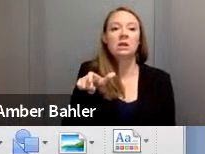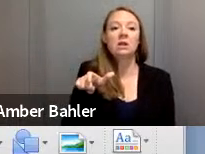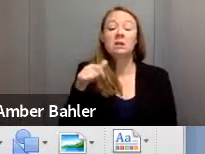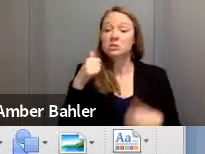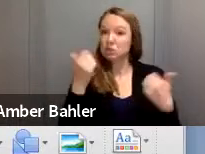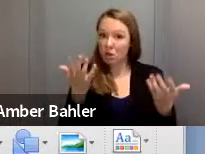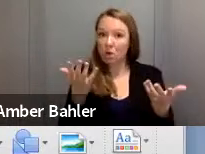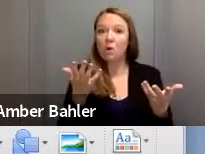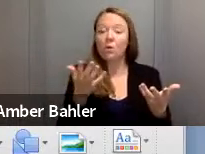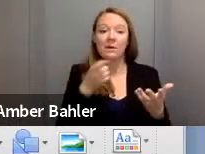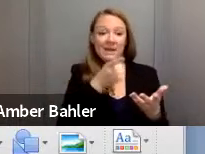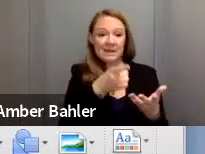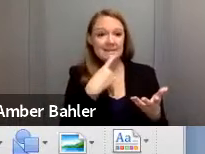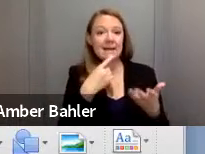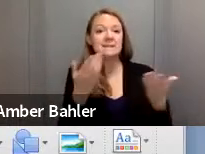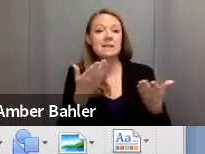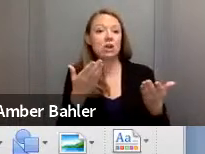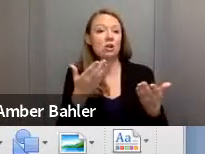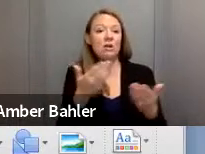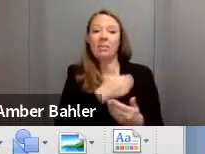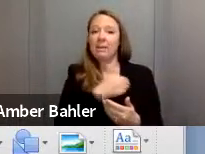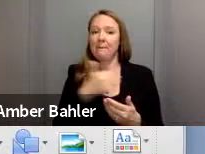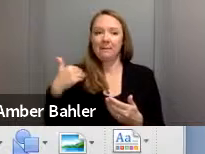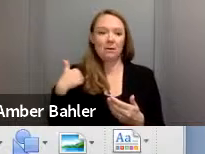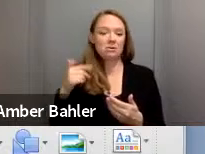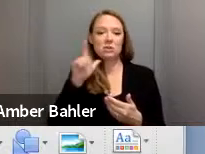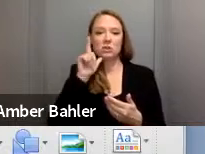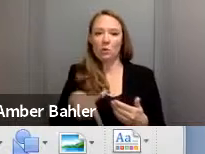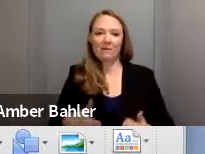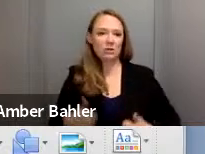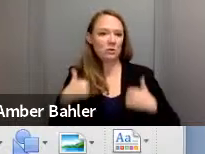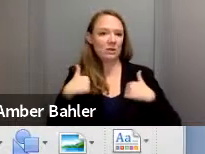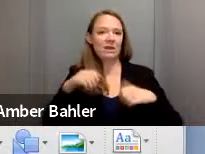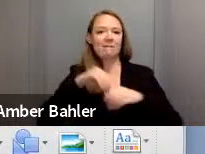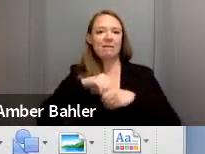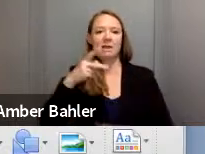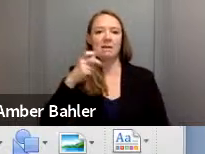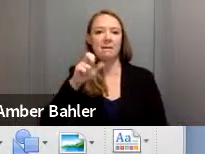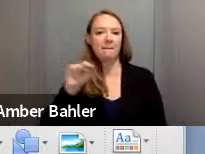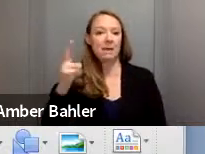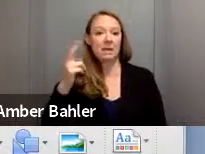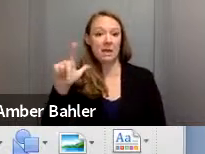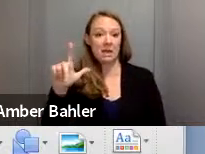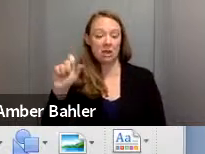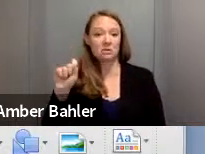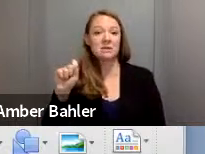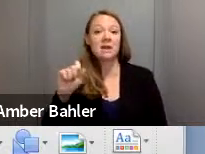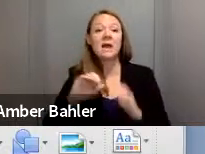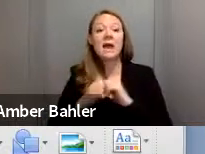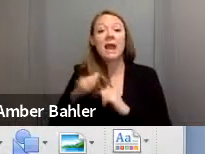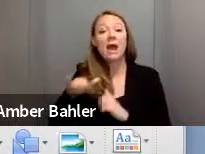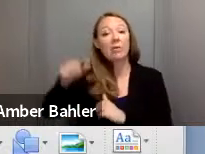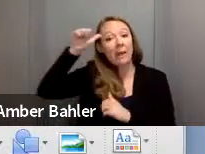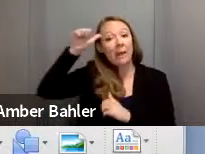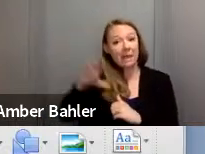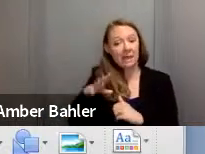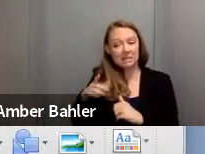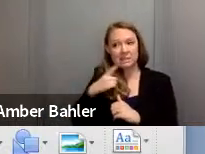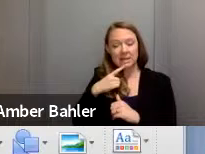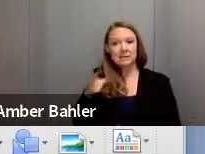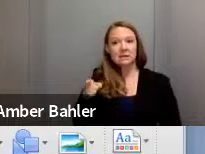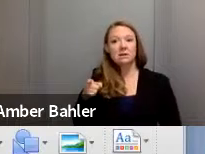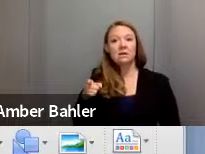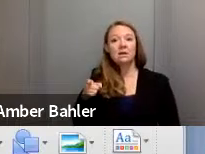So it's stated here that the members do not have to be residents of Penn Hills. And as he puts it, advisory councils, there's